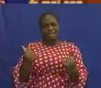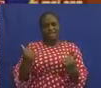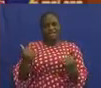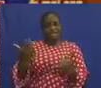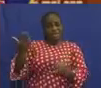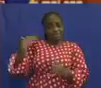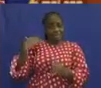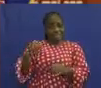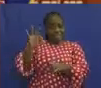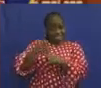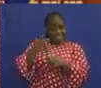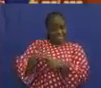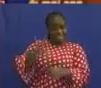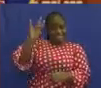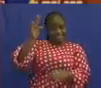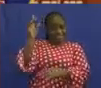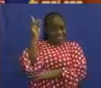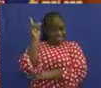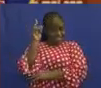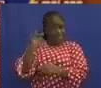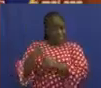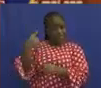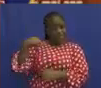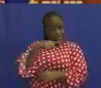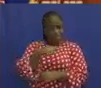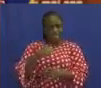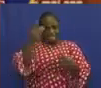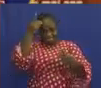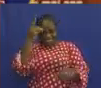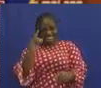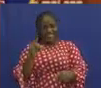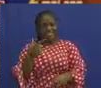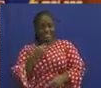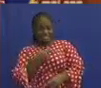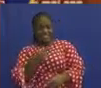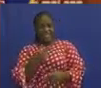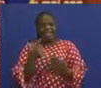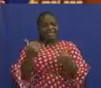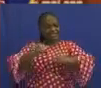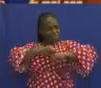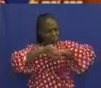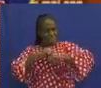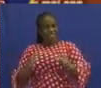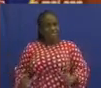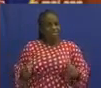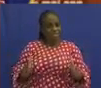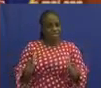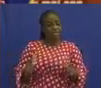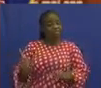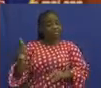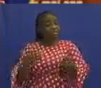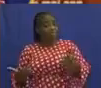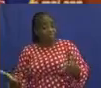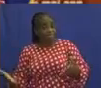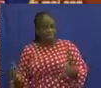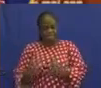in the elections of 7 December with a clear and decisive mandate to protect lives and livelihoods